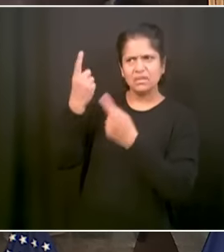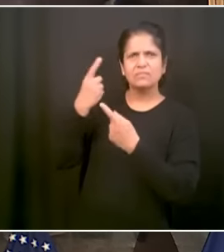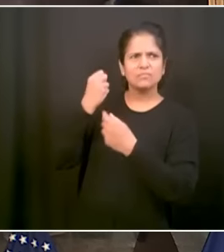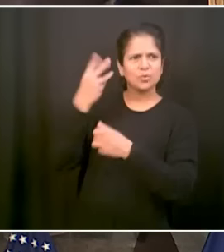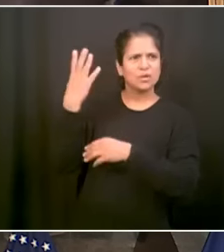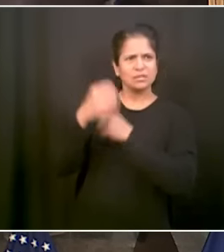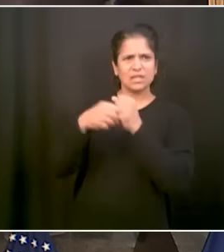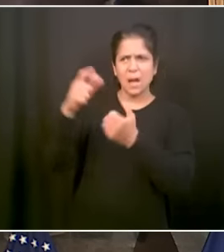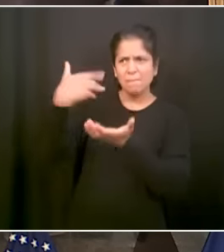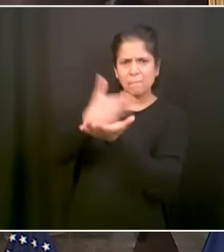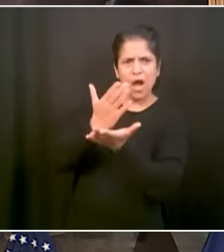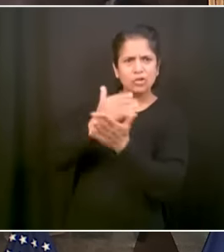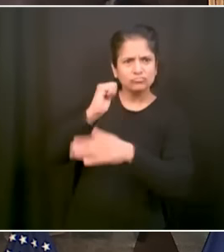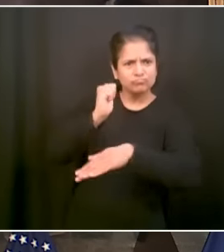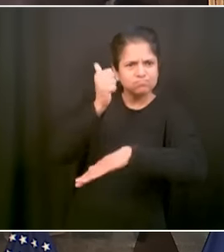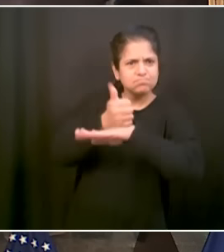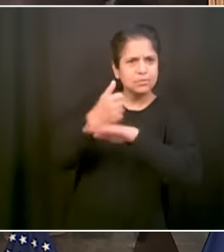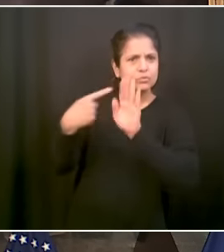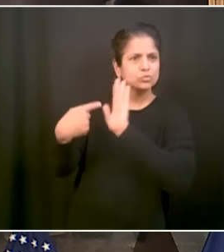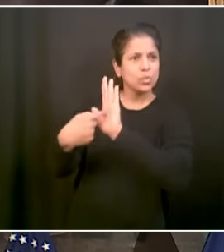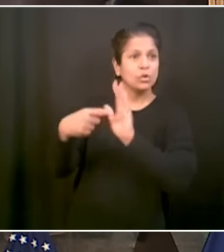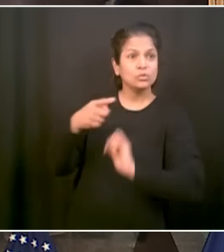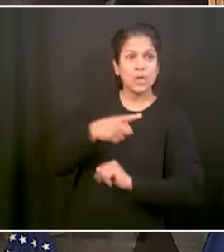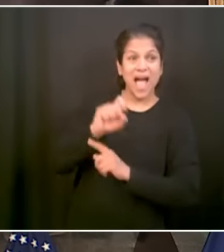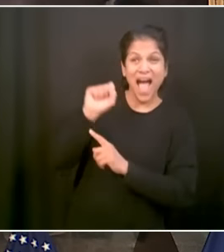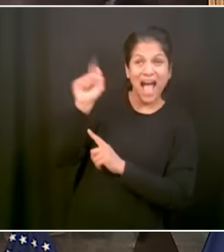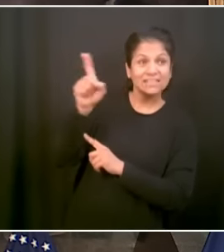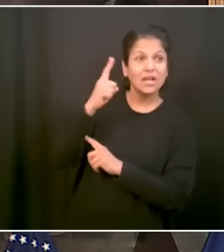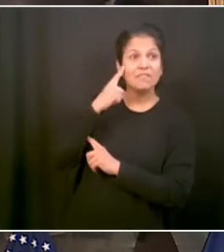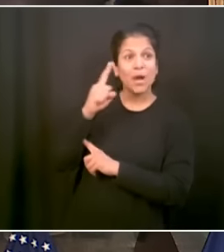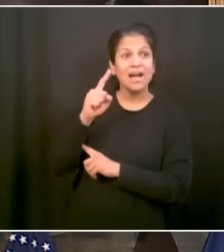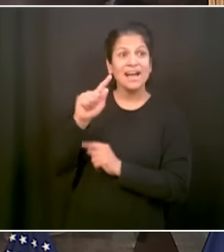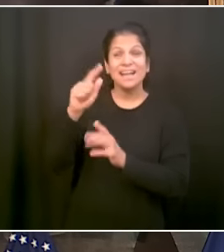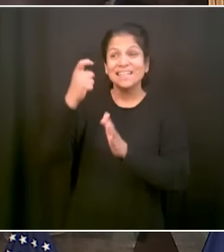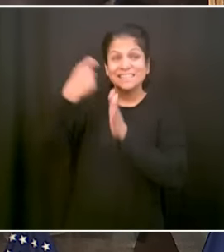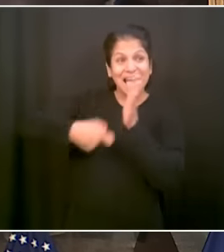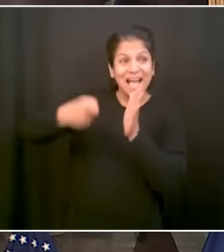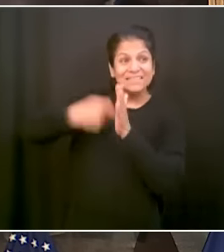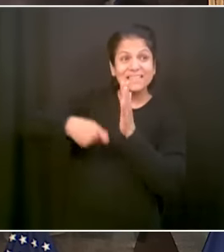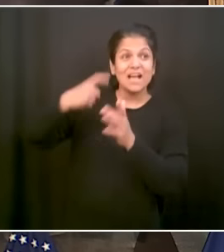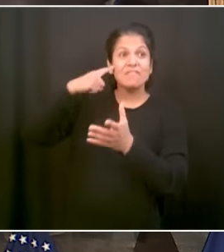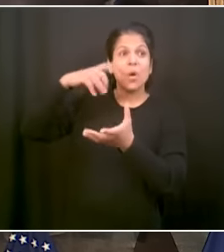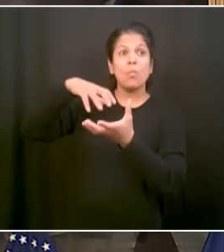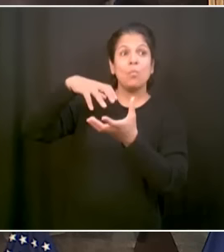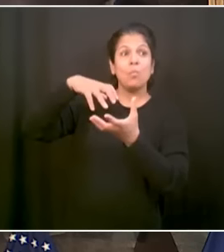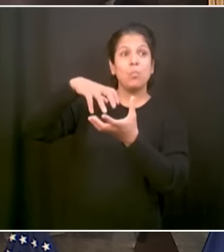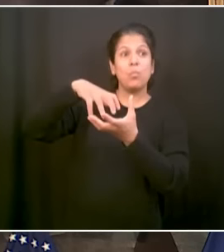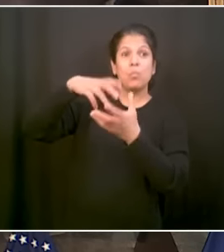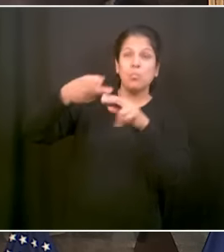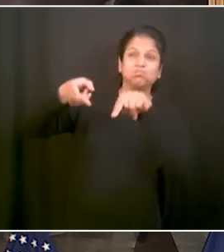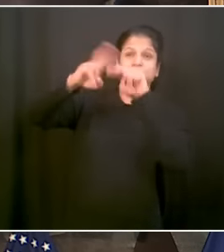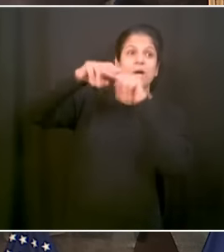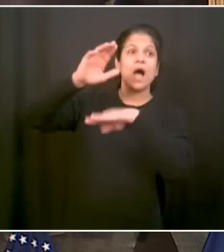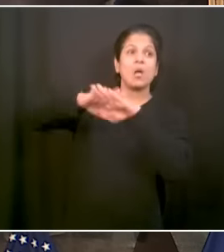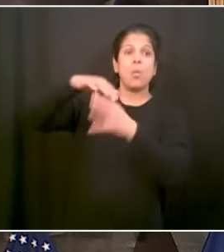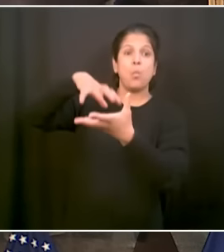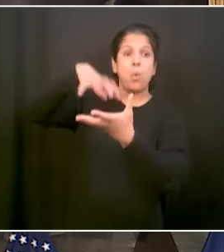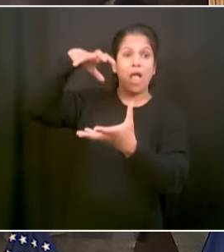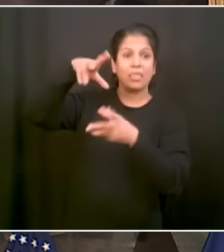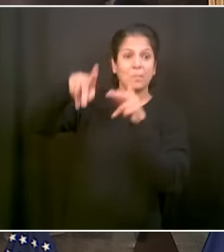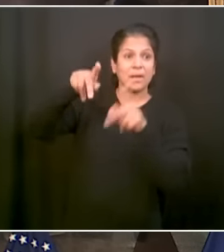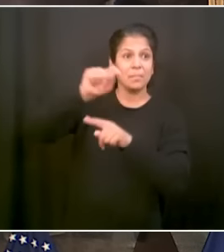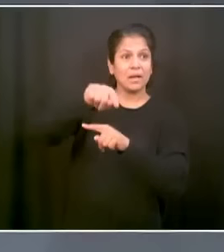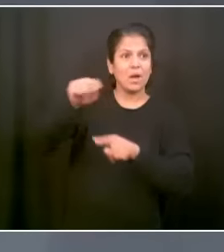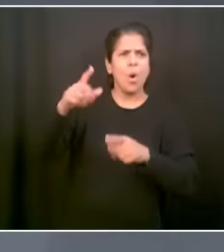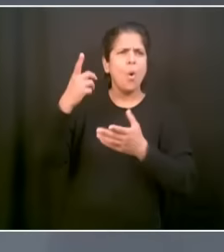increase and tax revenue and a fundamental shift in how the state funds the city. What happens if they say no? You